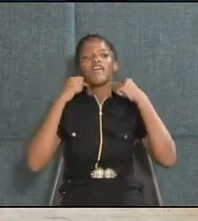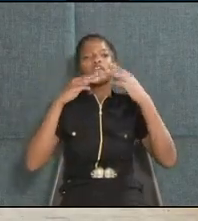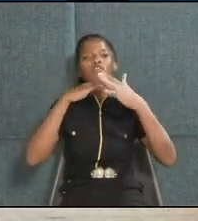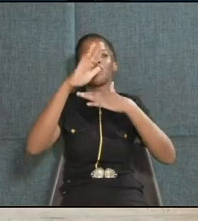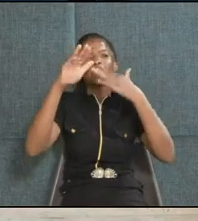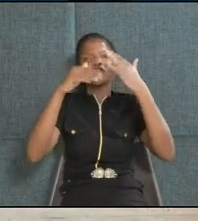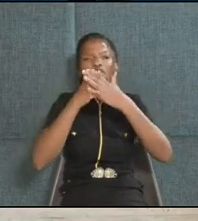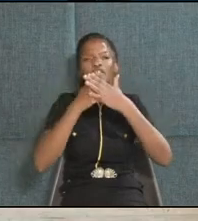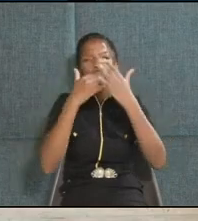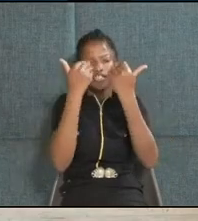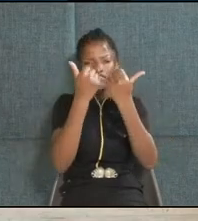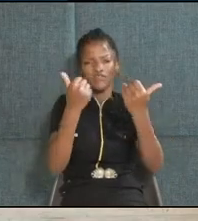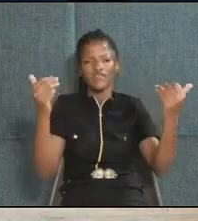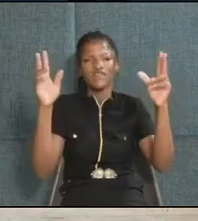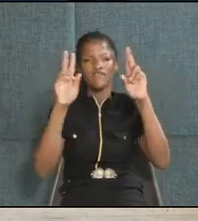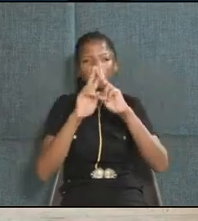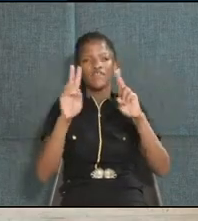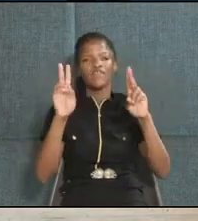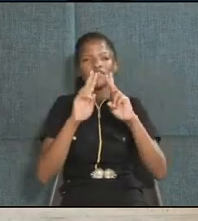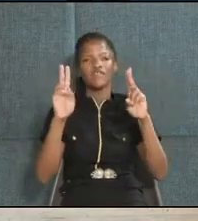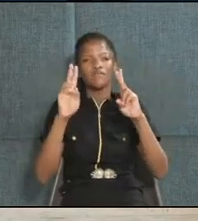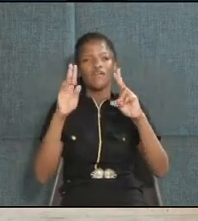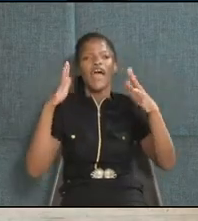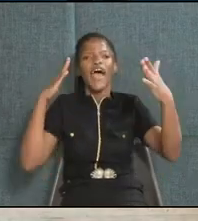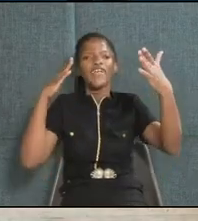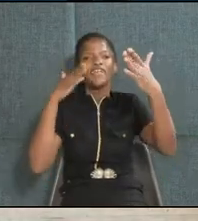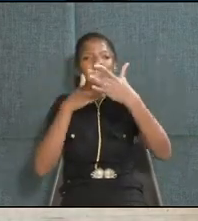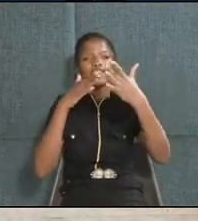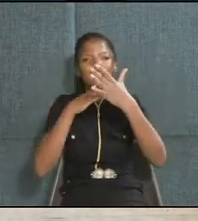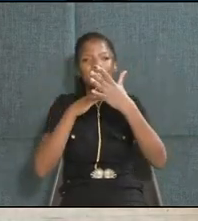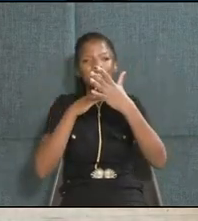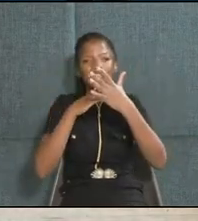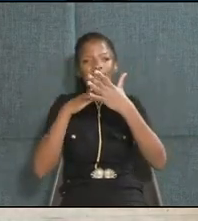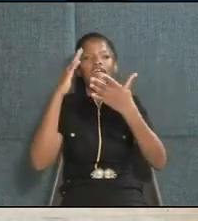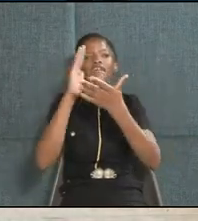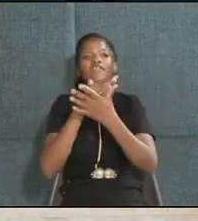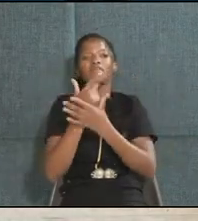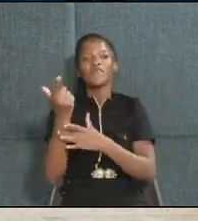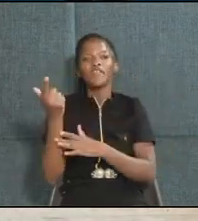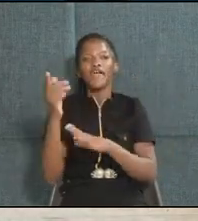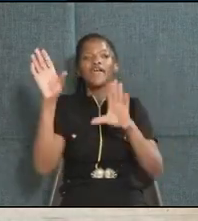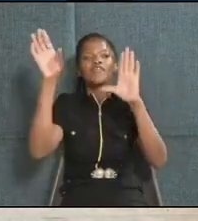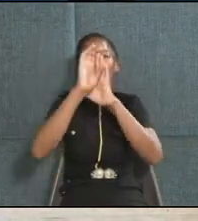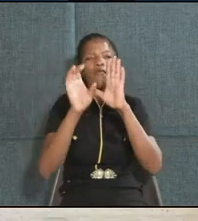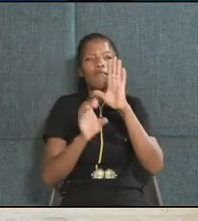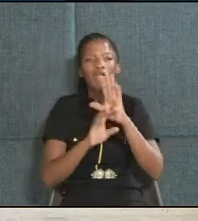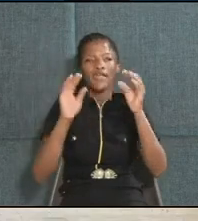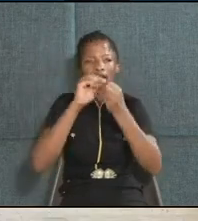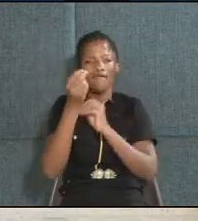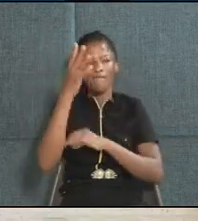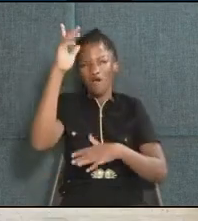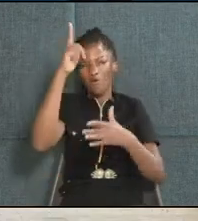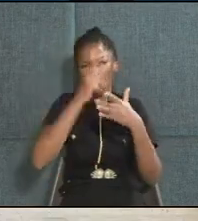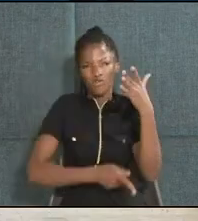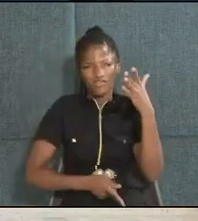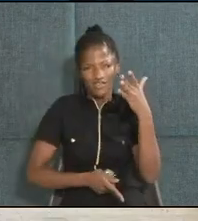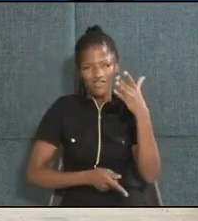him. Children, bearing false witness against someone is commandment number what? That would